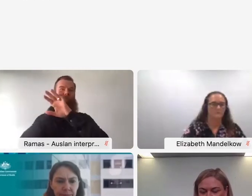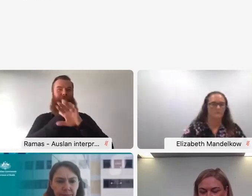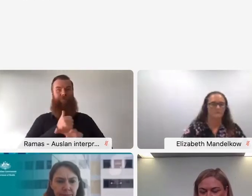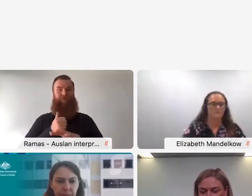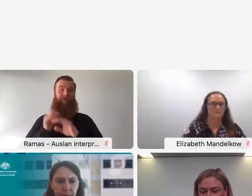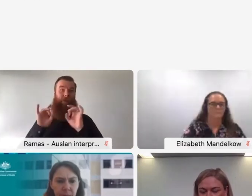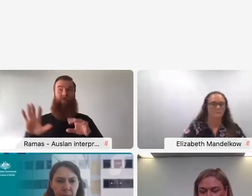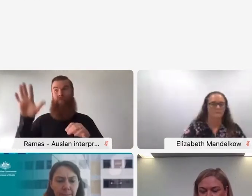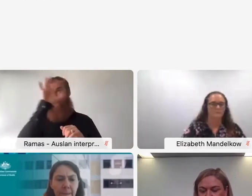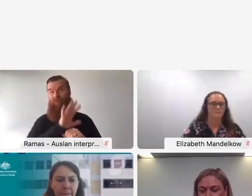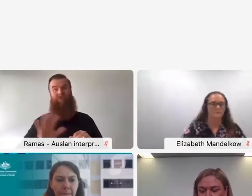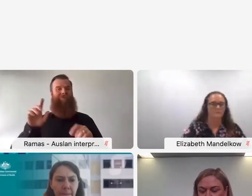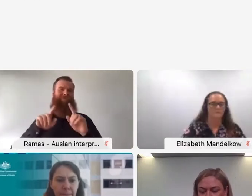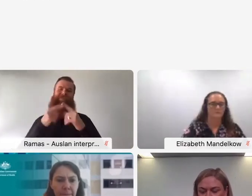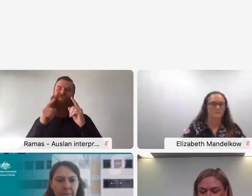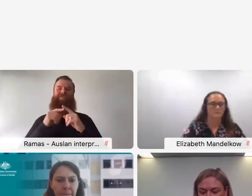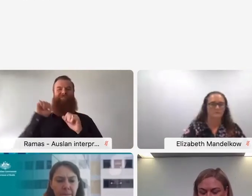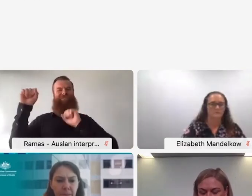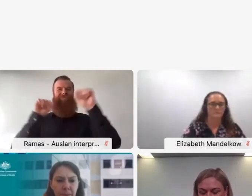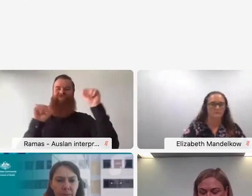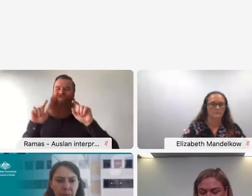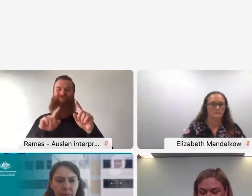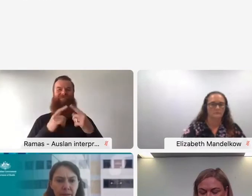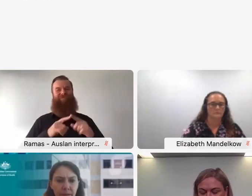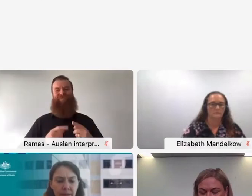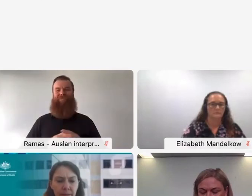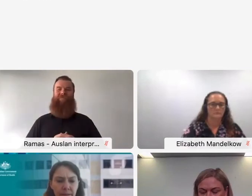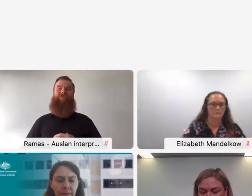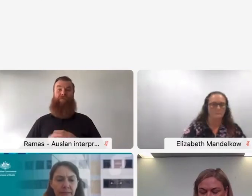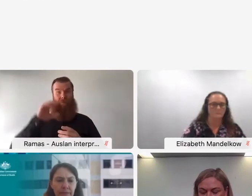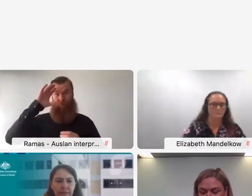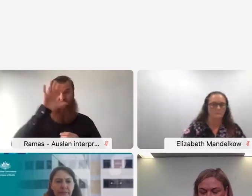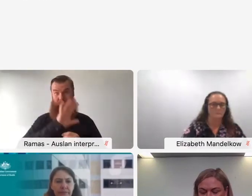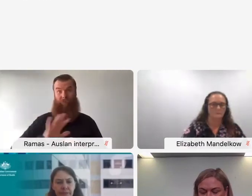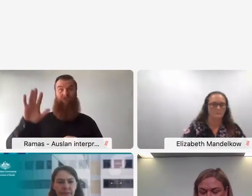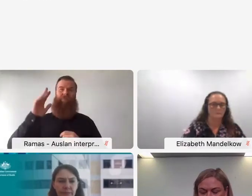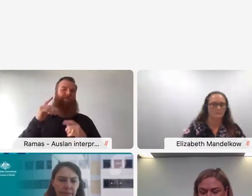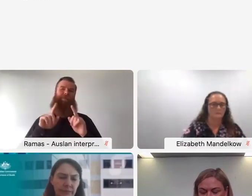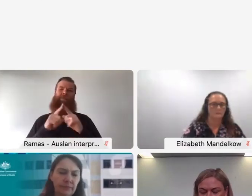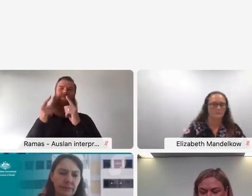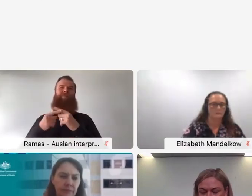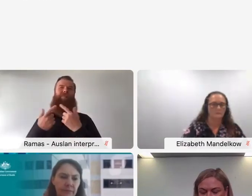for regions. So regional areas do have a wider variety of